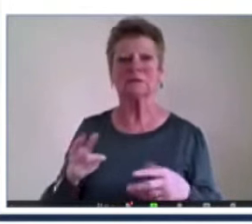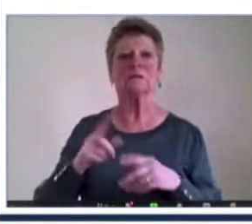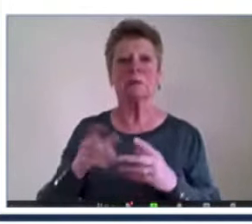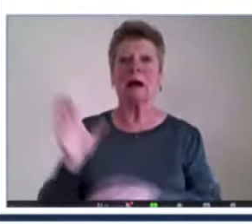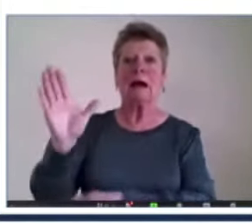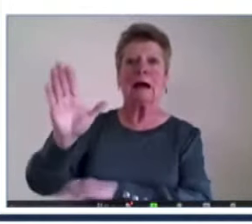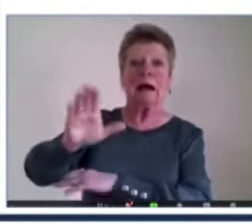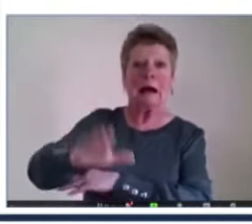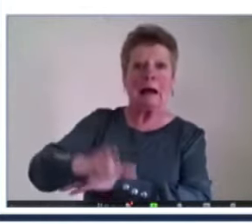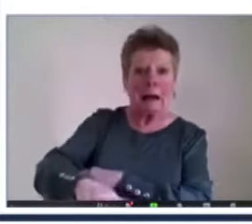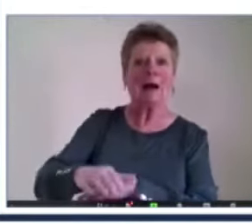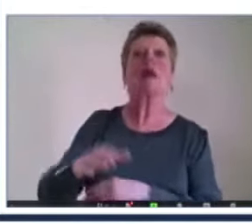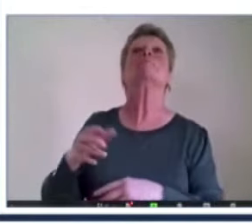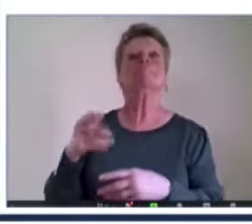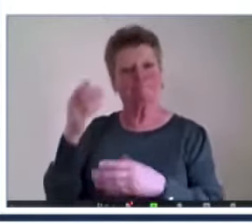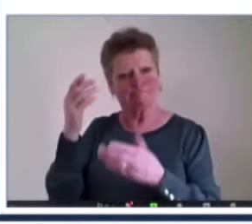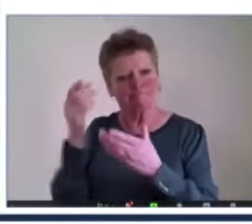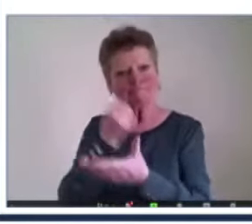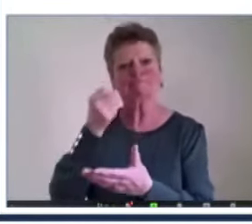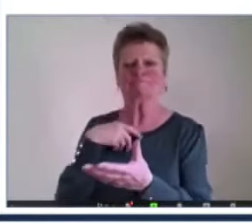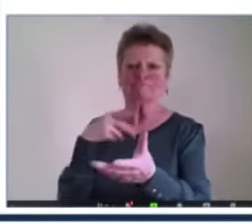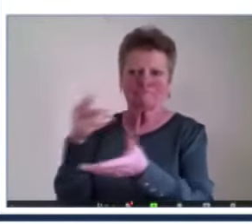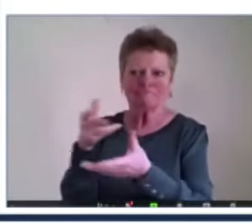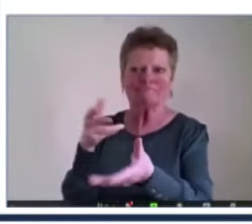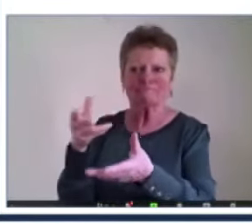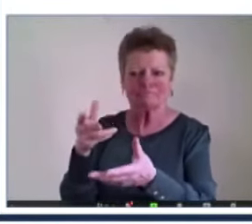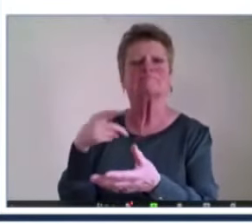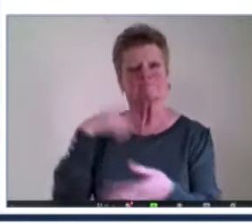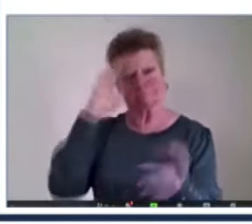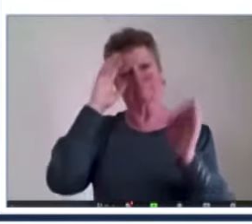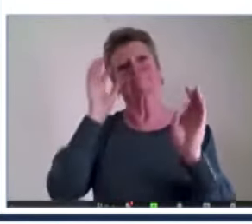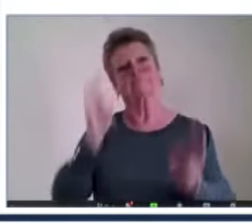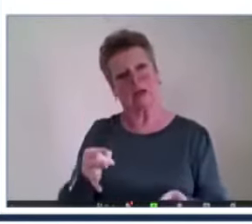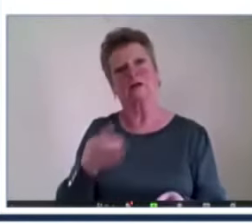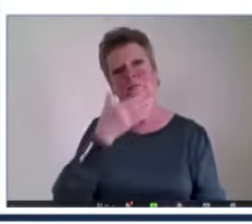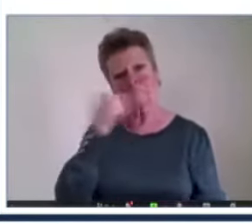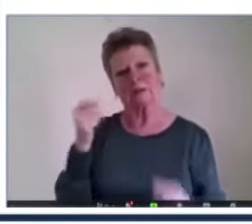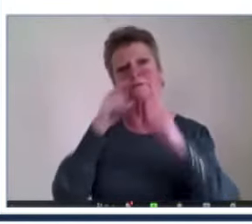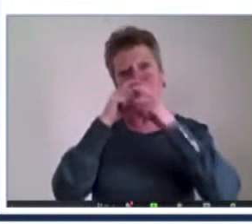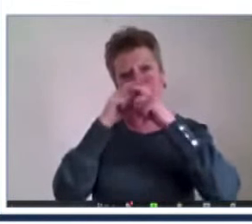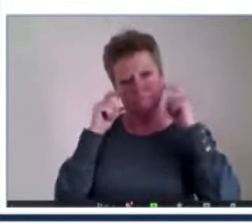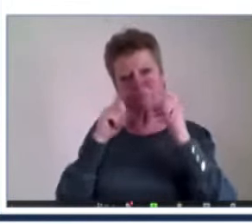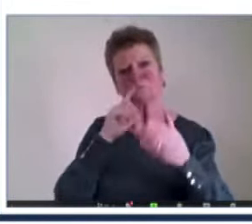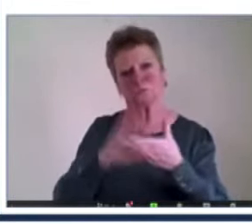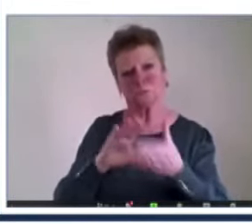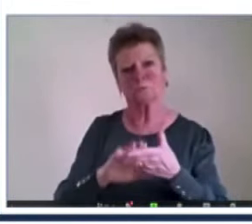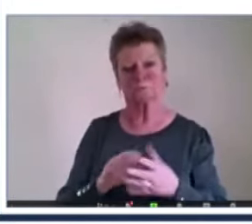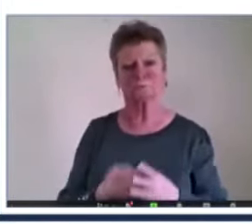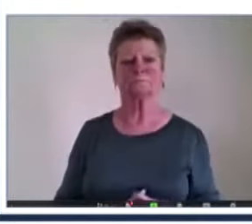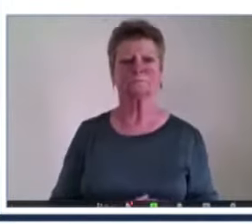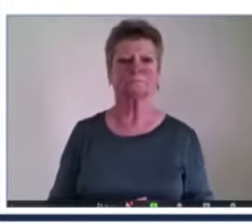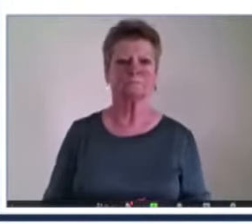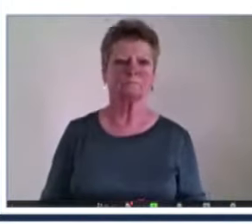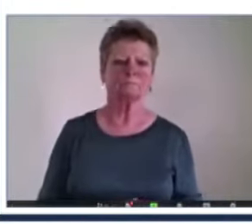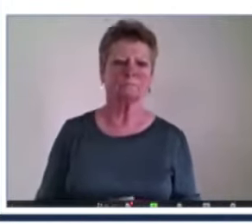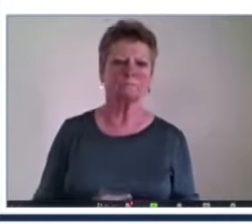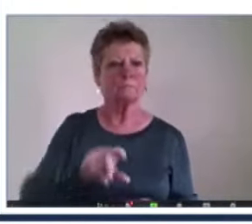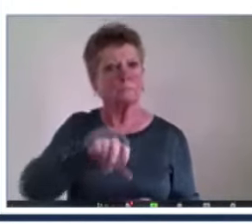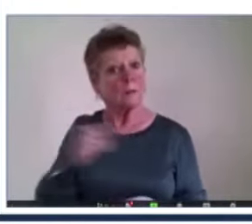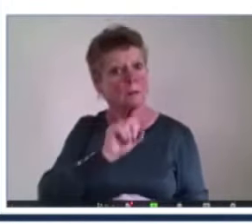day, and this is the decision, the outcome of that conversation. Sean, do you have a follow-up question? I do,